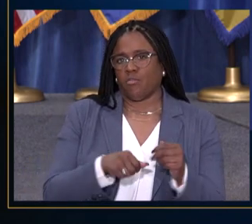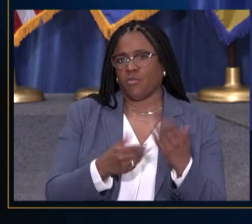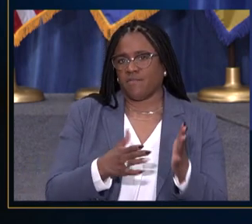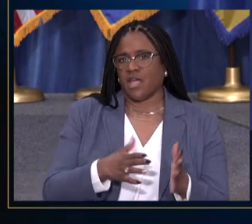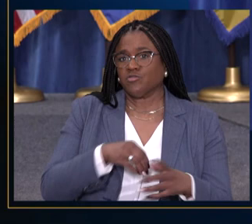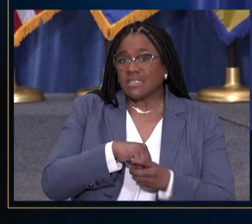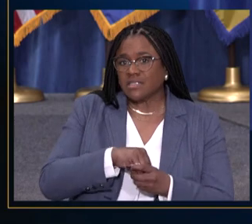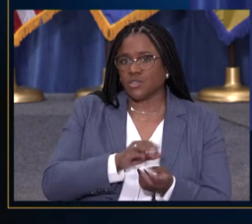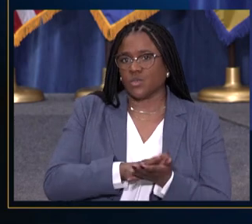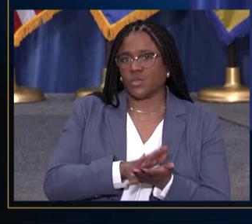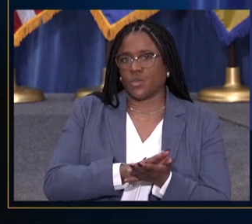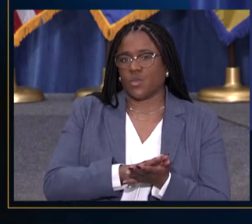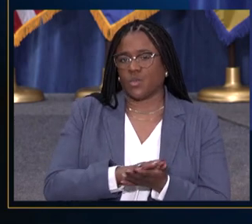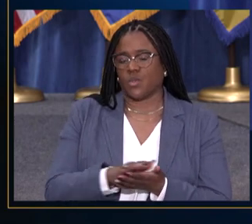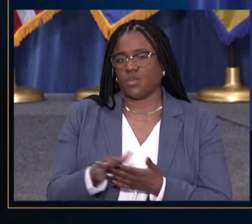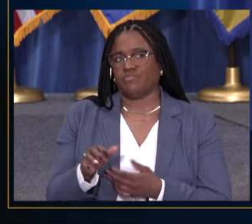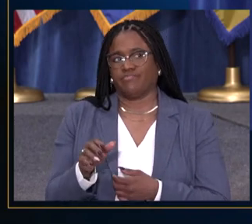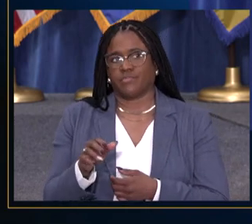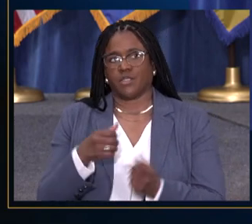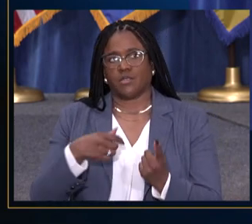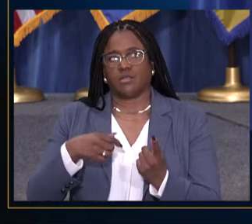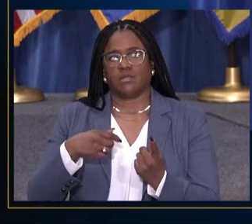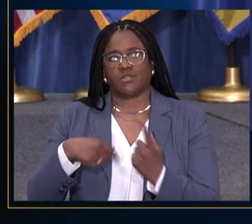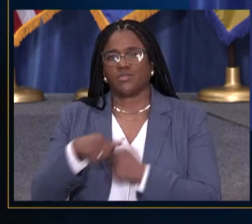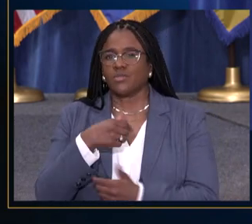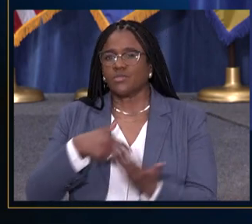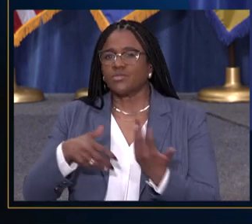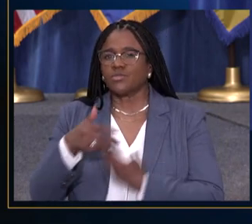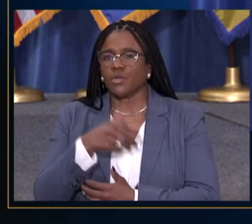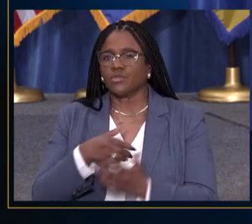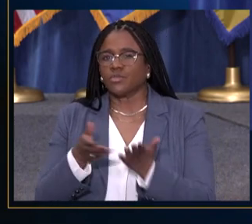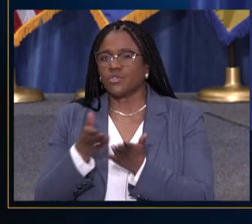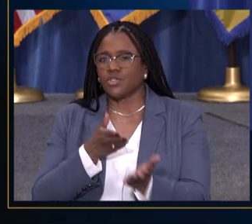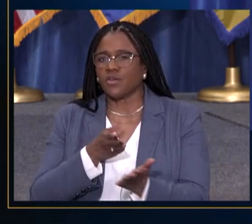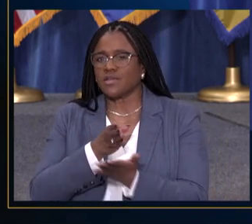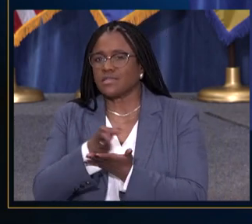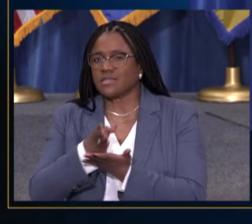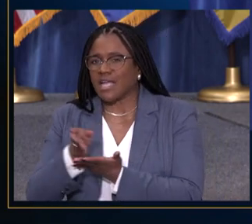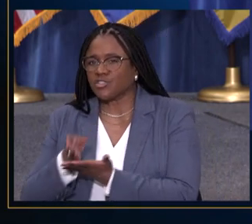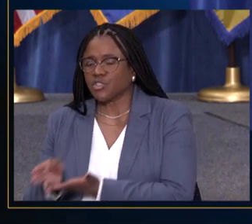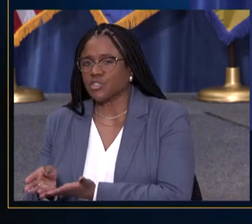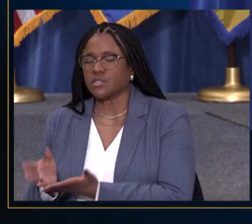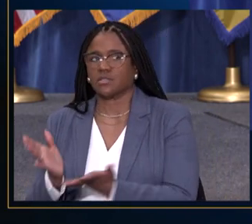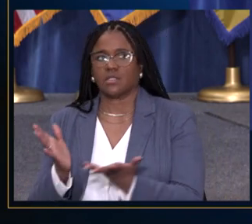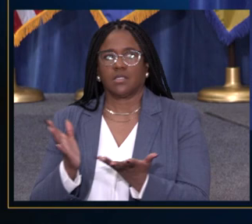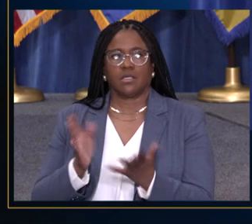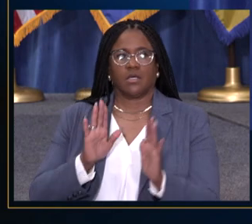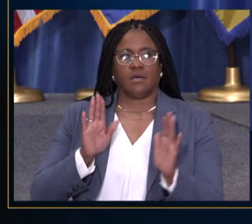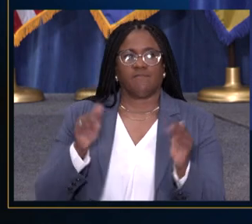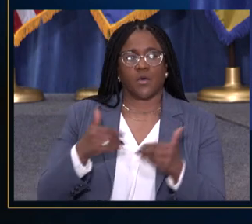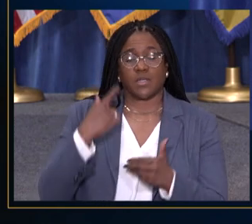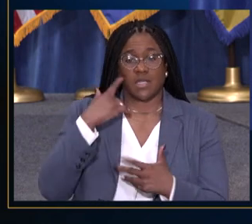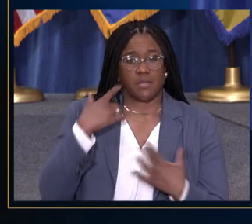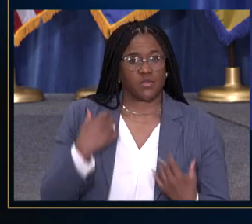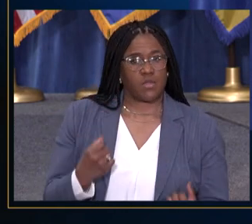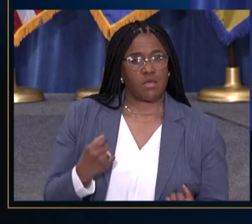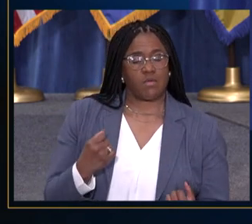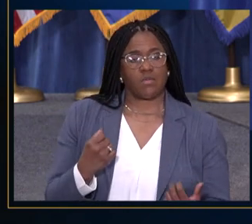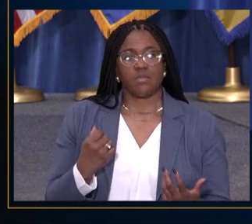schools and social service sectors. And in this case, focusing on mental health as well